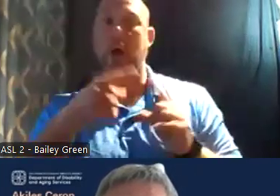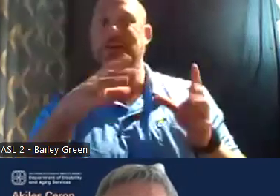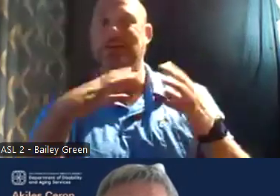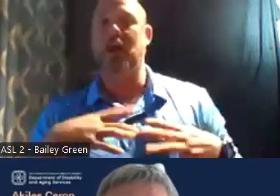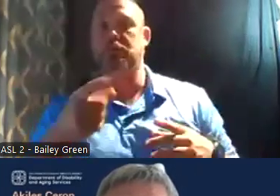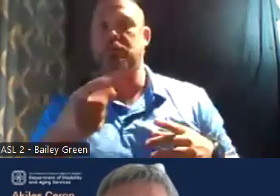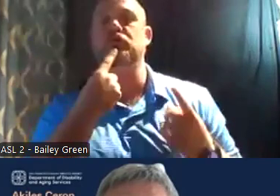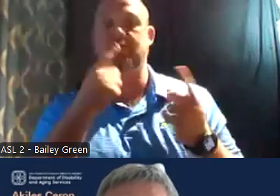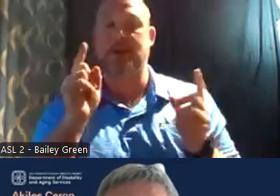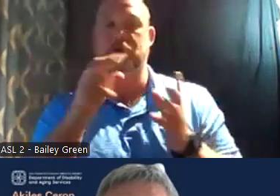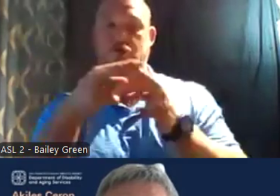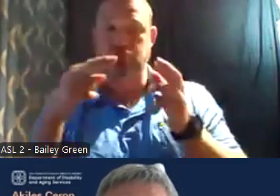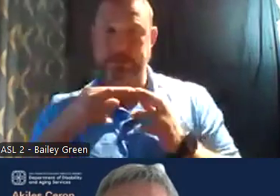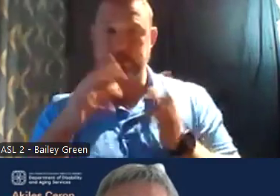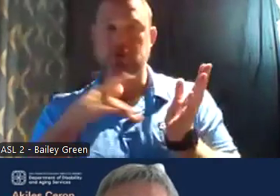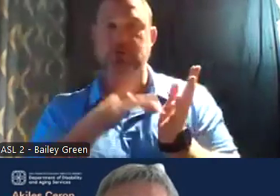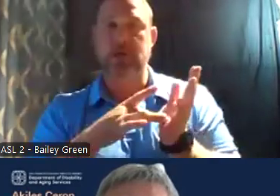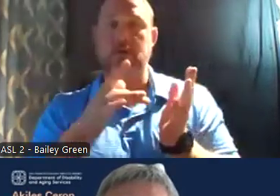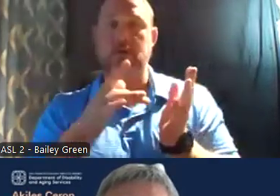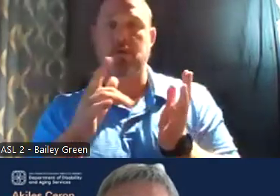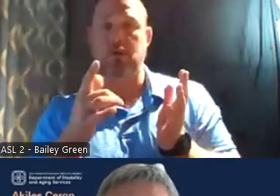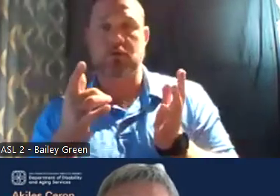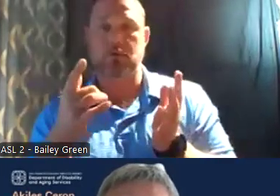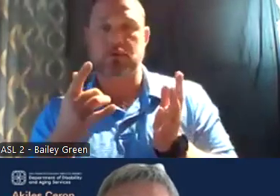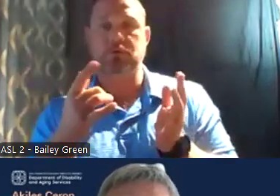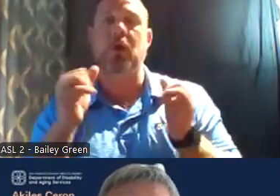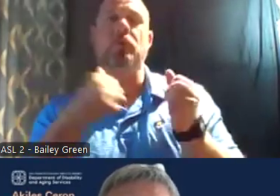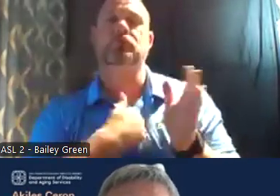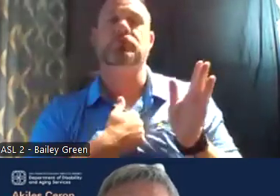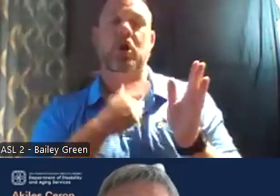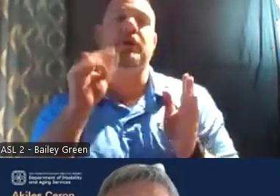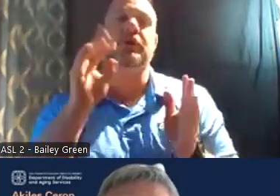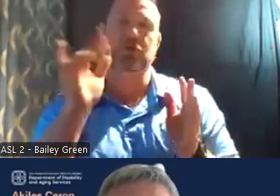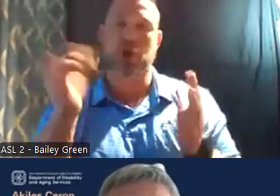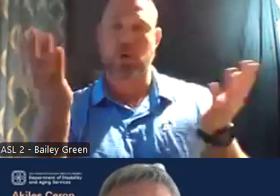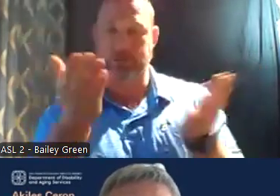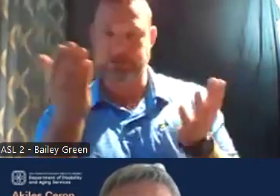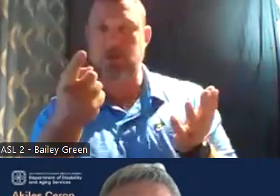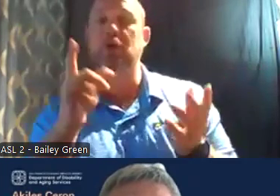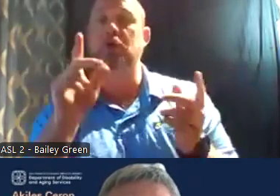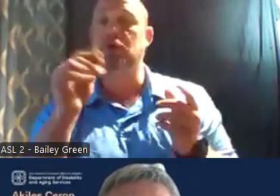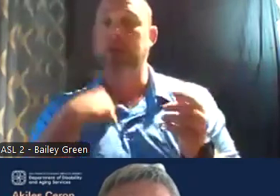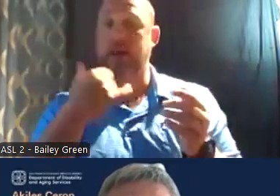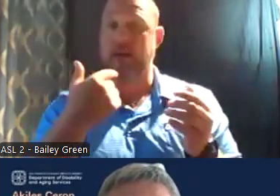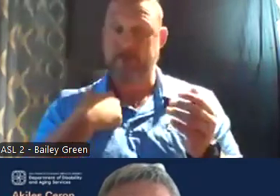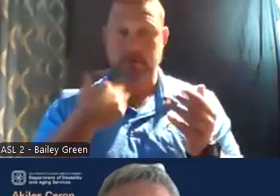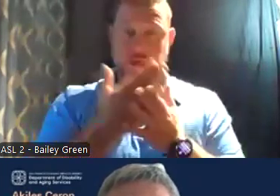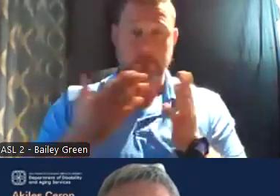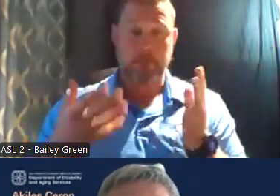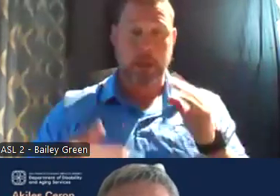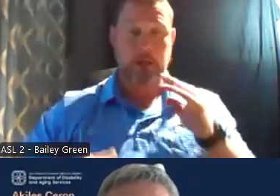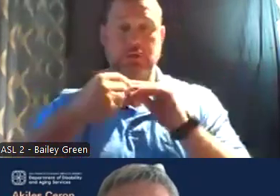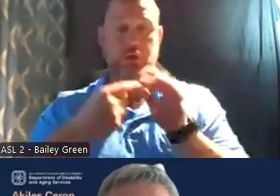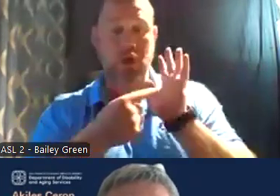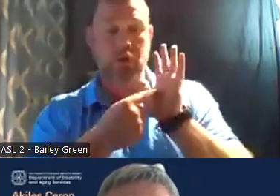the regional centers. Do you think Oh, I that we mean, need to Tony have Anderson some additional? actually is Oh, representing. sorry, Tony's here, but do you think we should have some additional